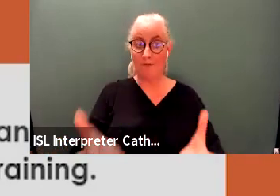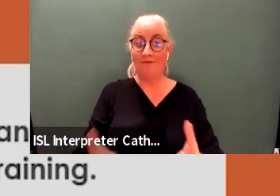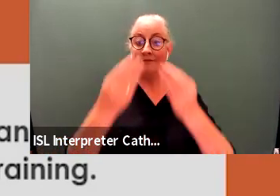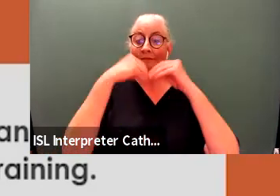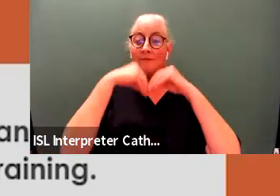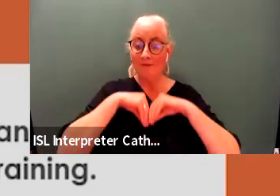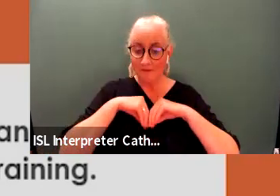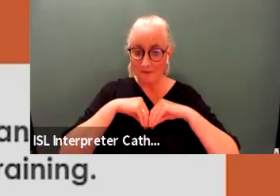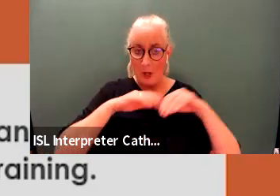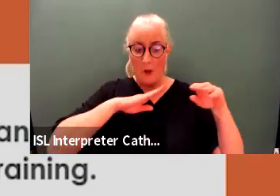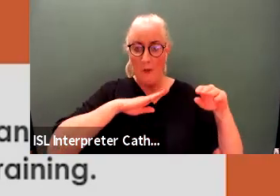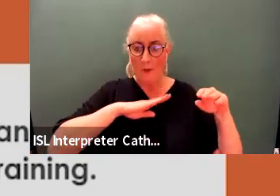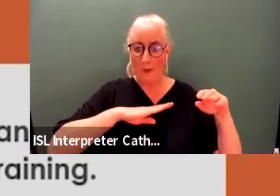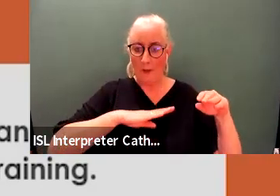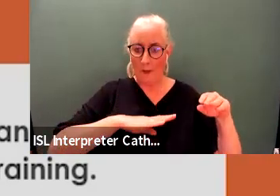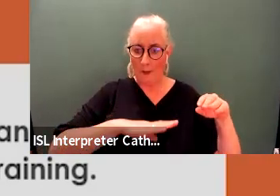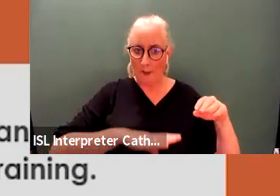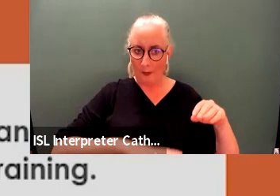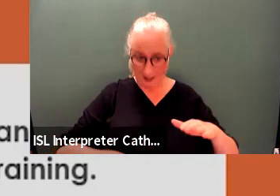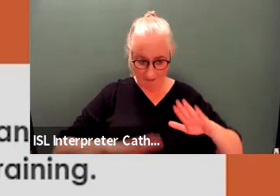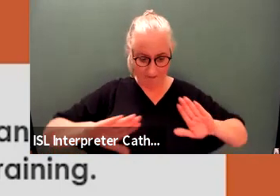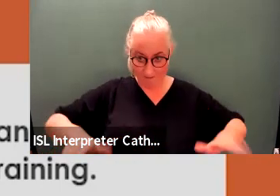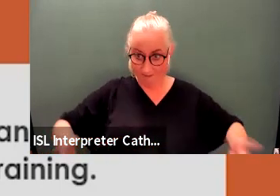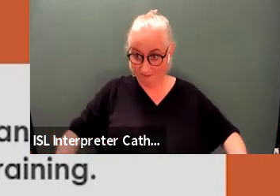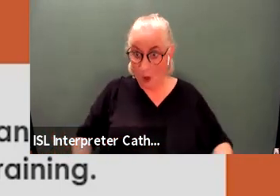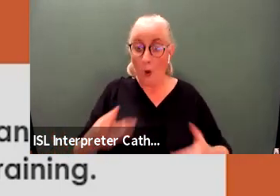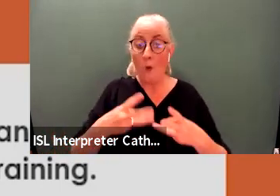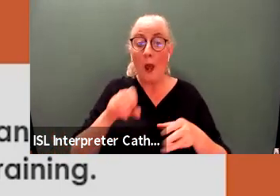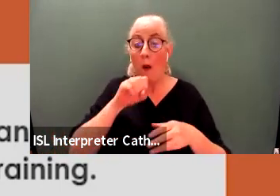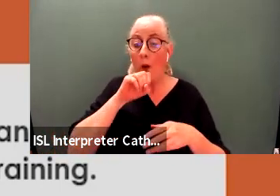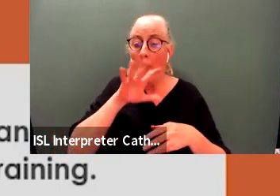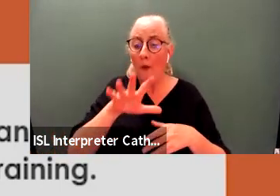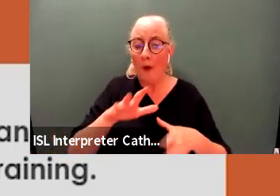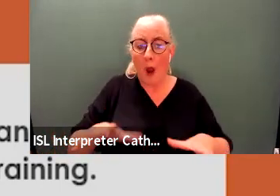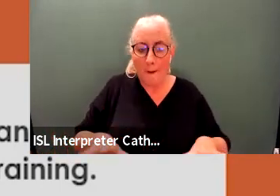your diaphragm, relaxing your pelvic floor. As you breathe out, gently